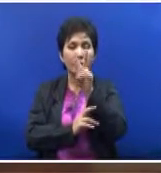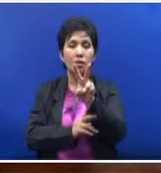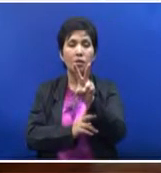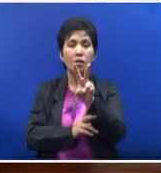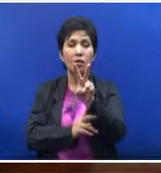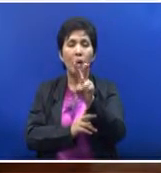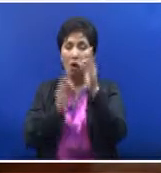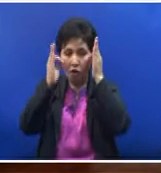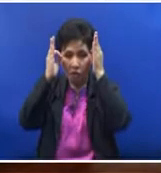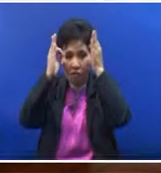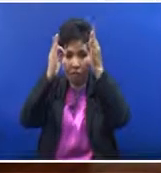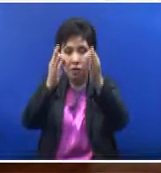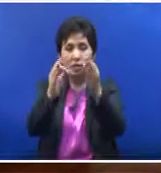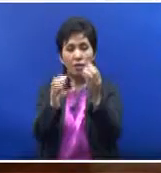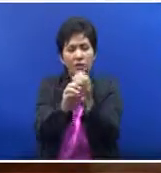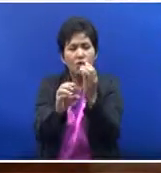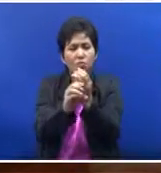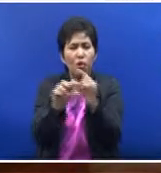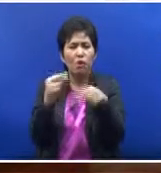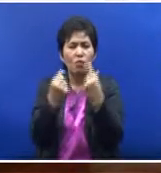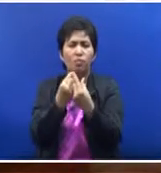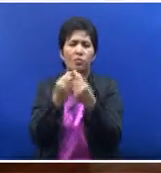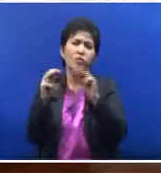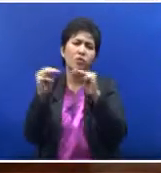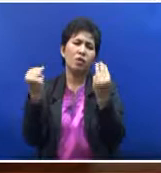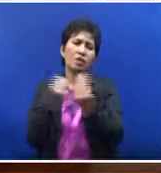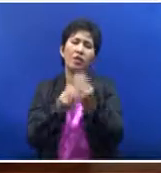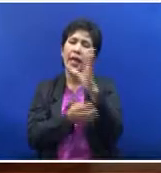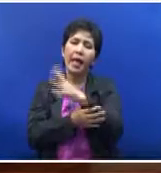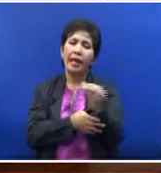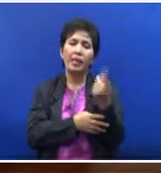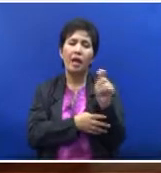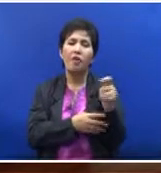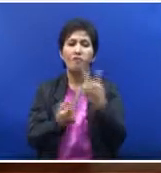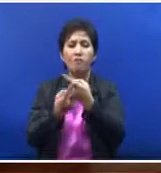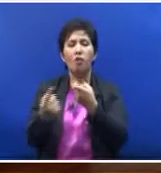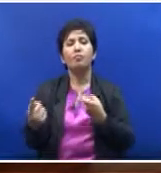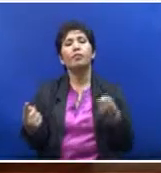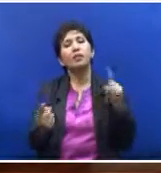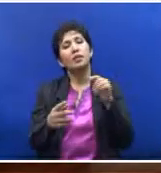people, they focus just on small scale societies. Okay, and they are from the